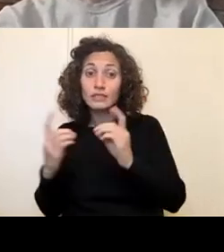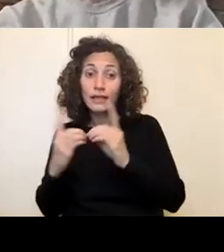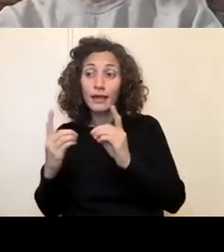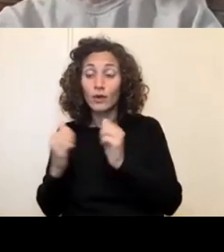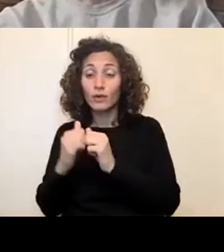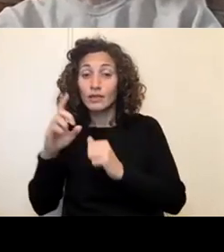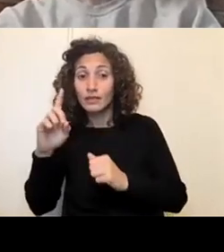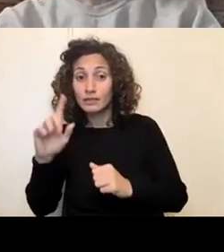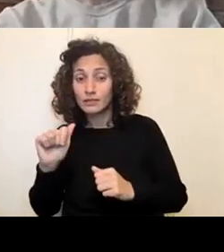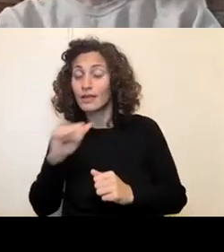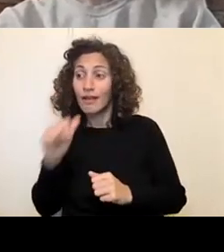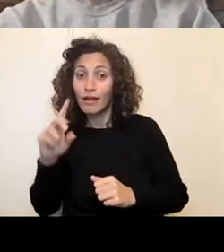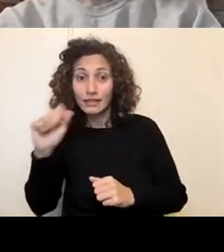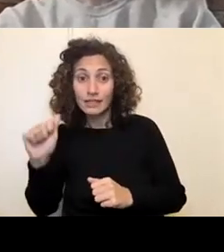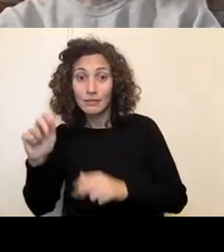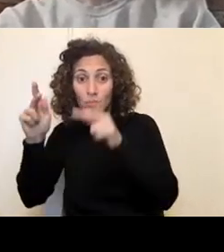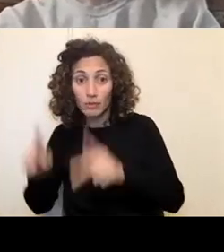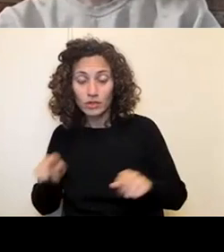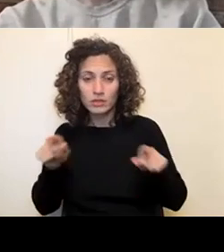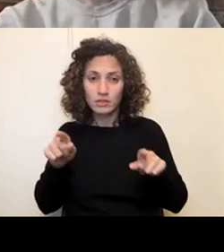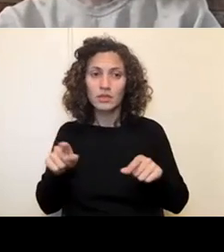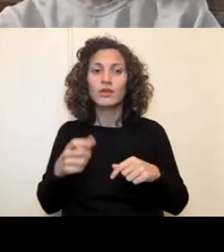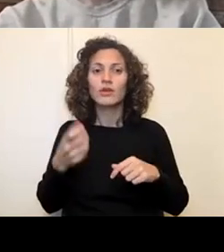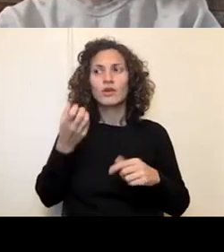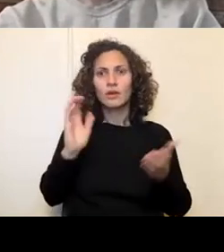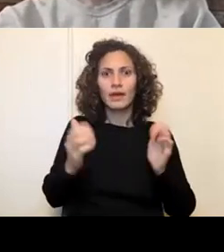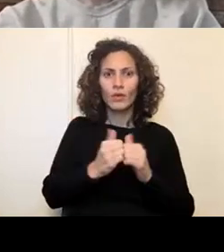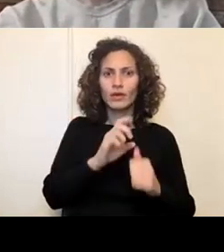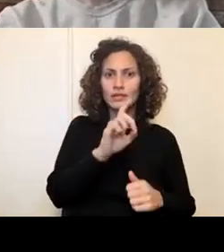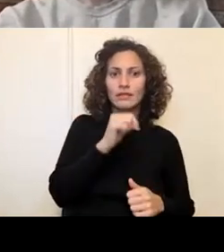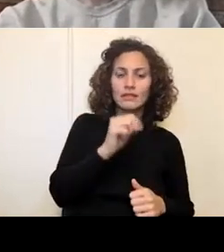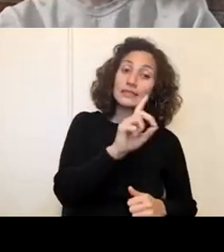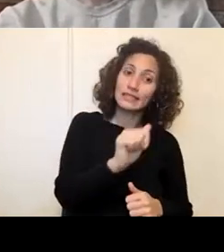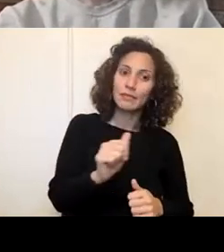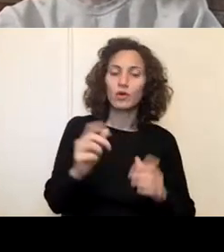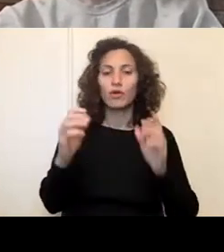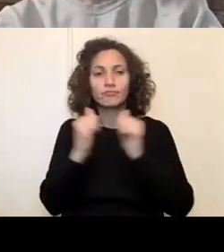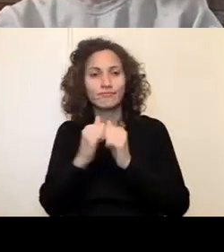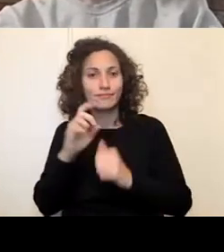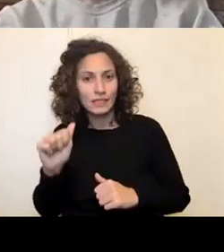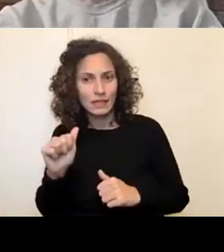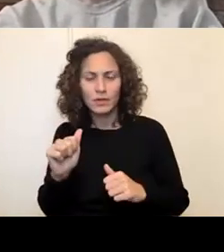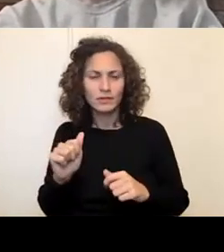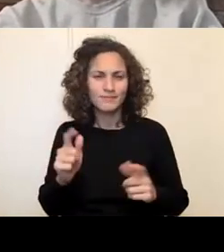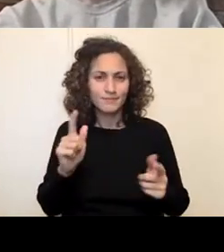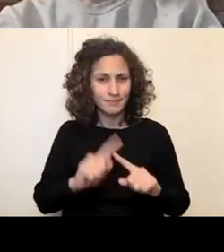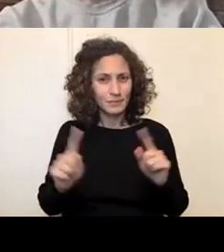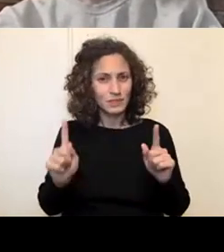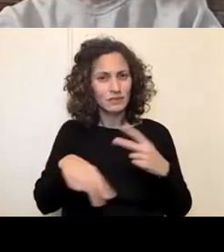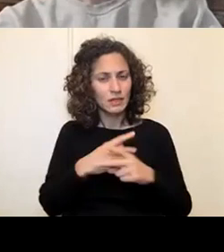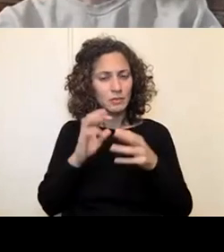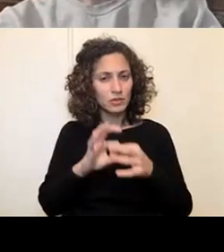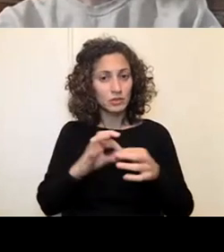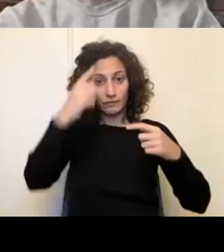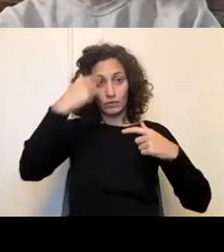disabled person. And I've honestly had more success with